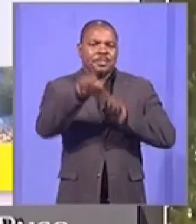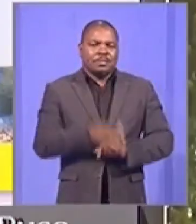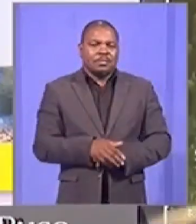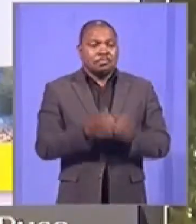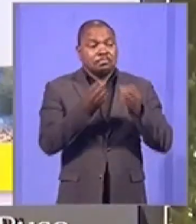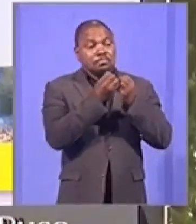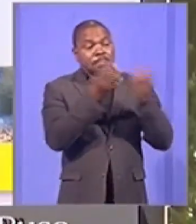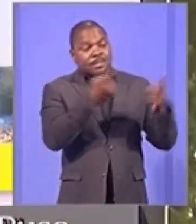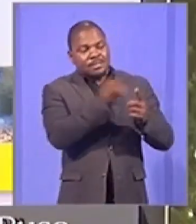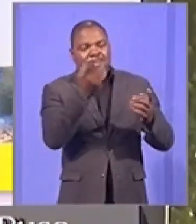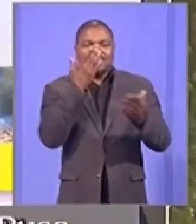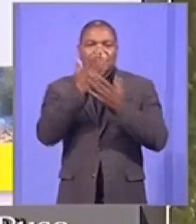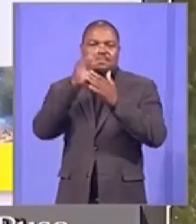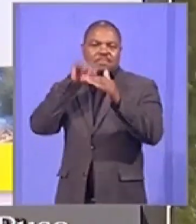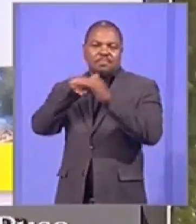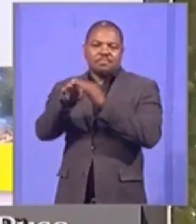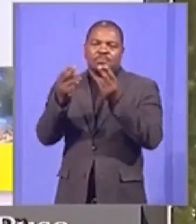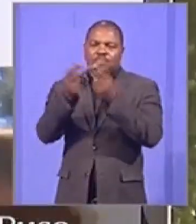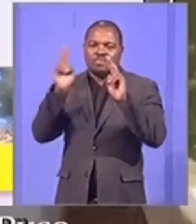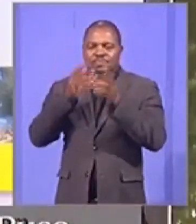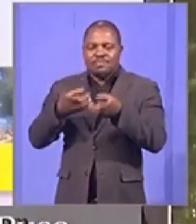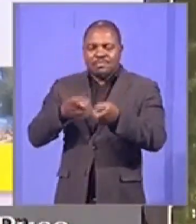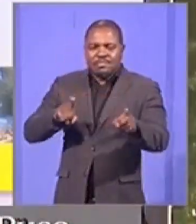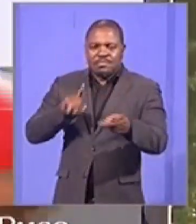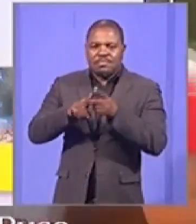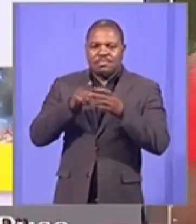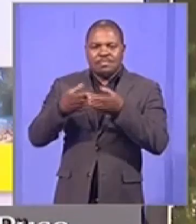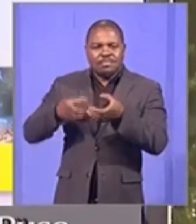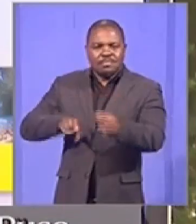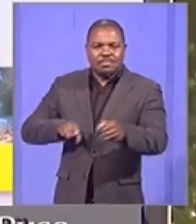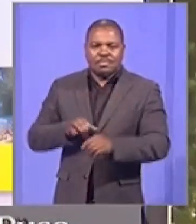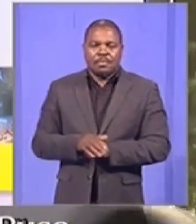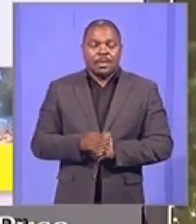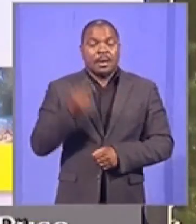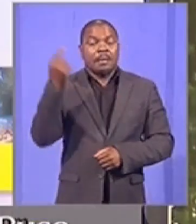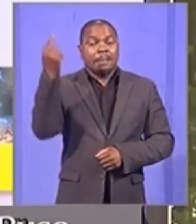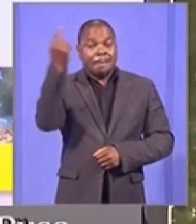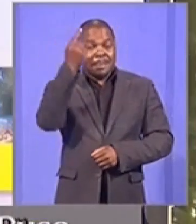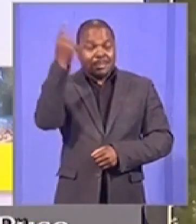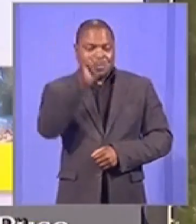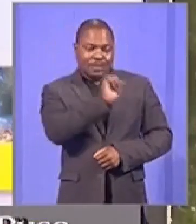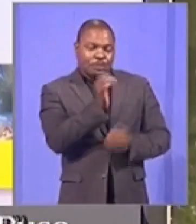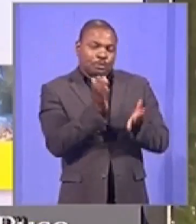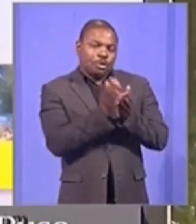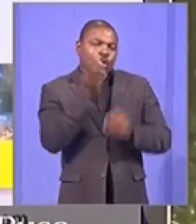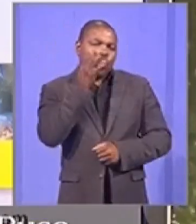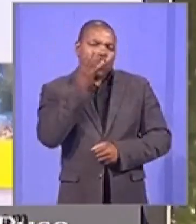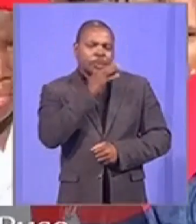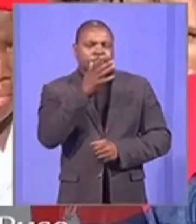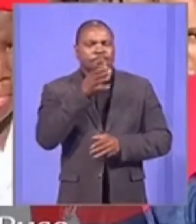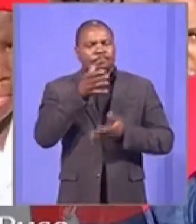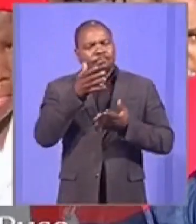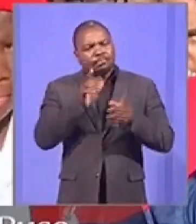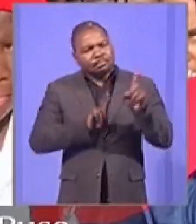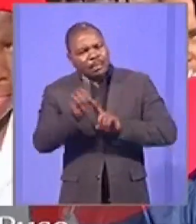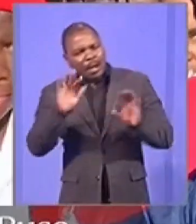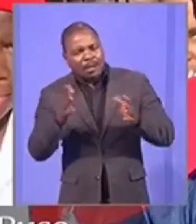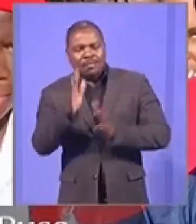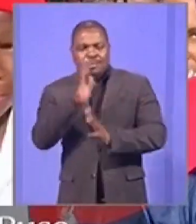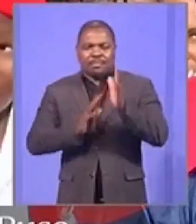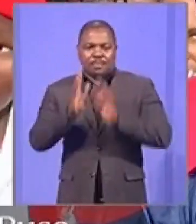di ba nayang tetla ya go ithutela degree le diploma. Mogokgo wa sekolo o tlhalositse gore ba kgonne jang go fitlhelela